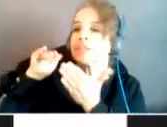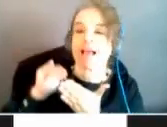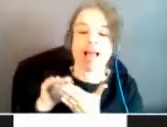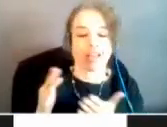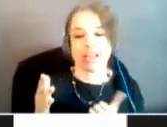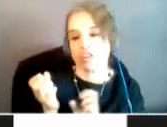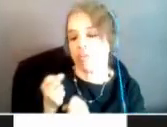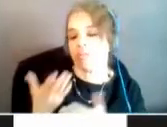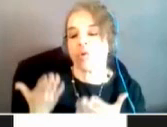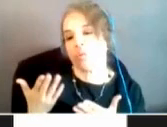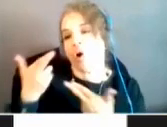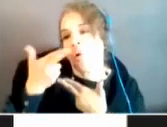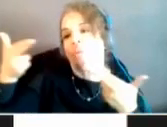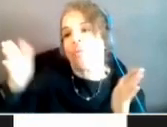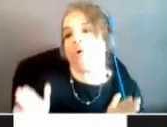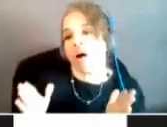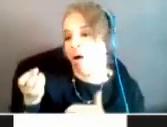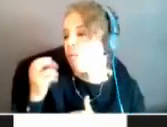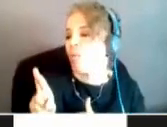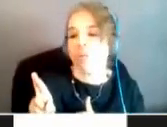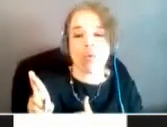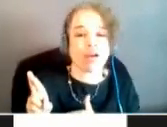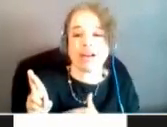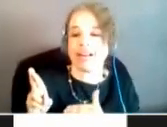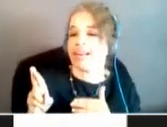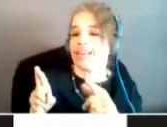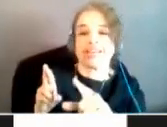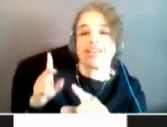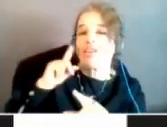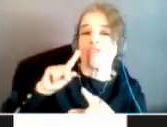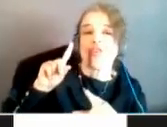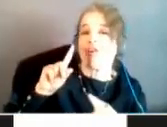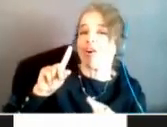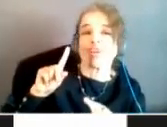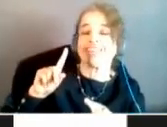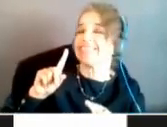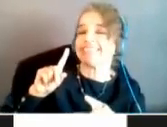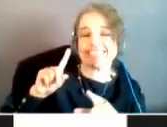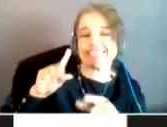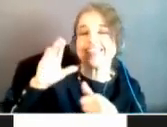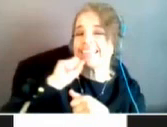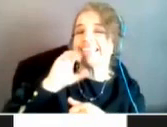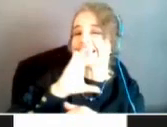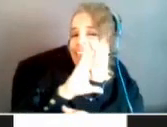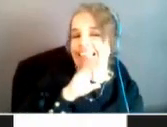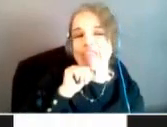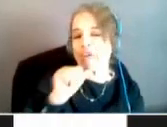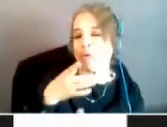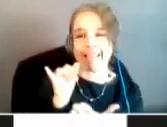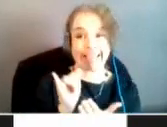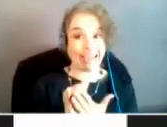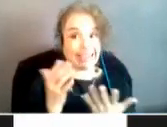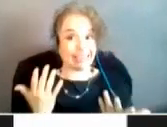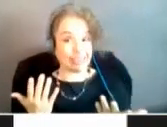then there may be a room or a conference room for seniors. I really don't like that. You